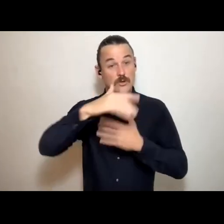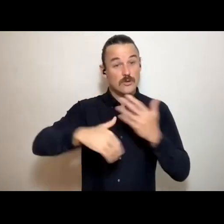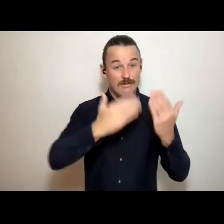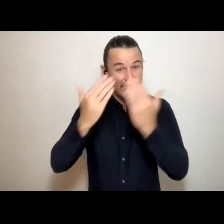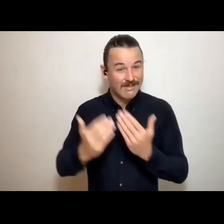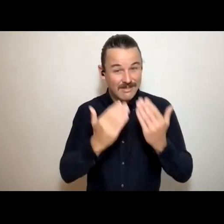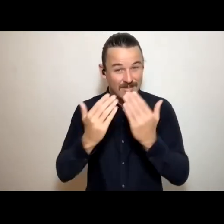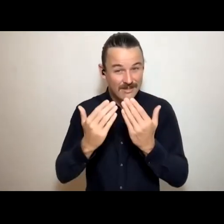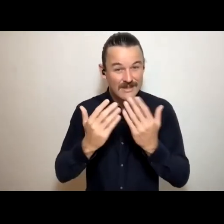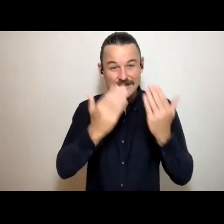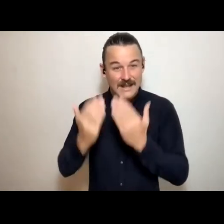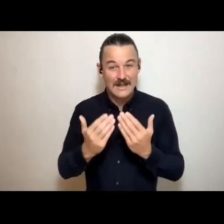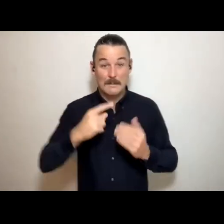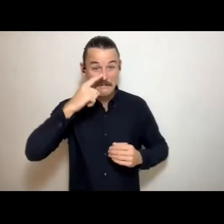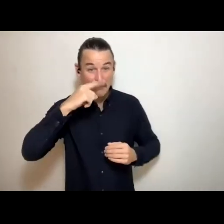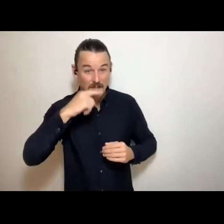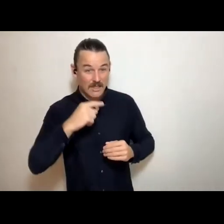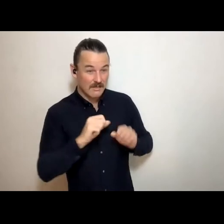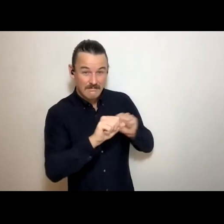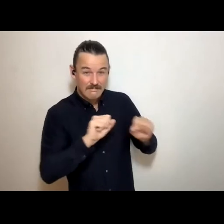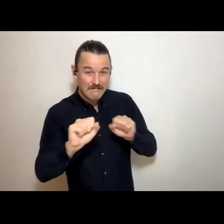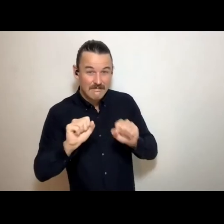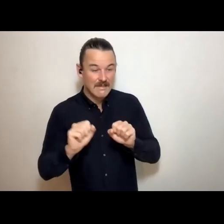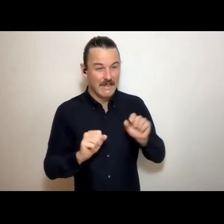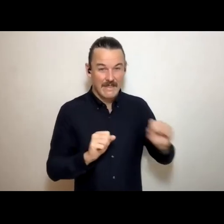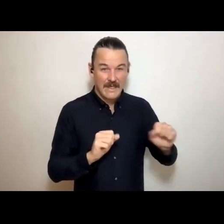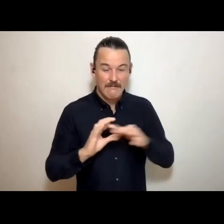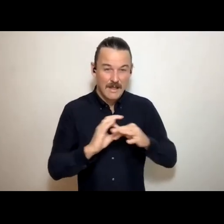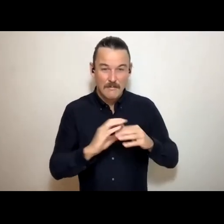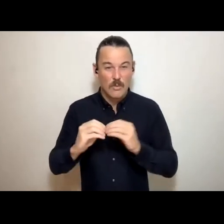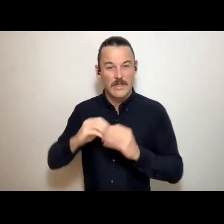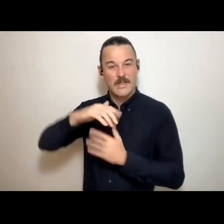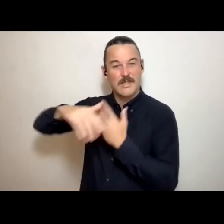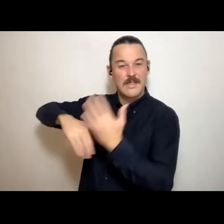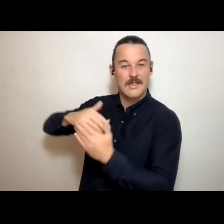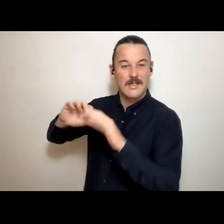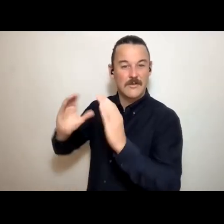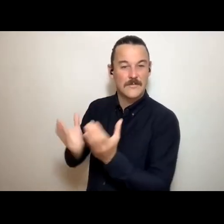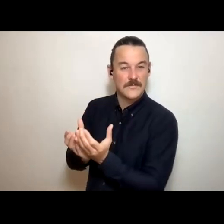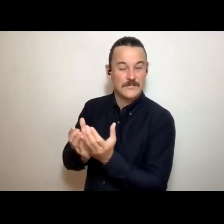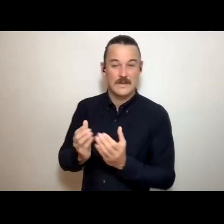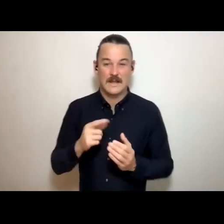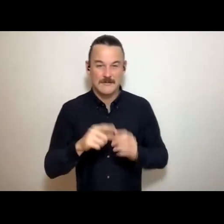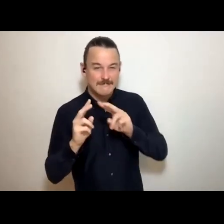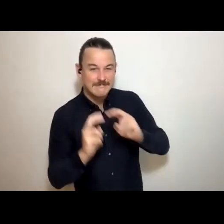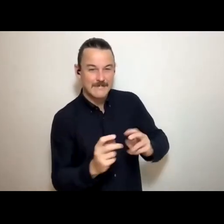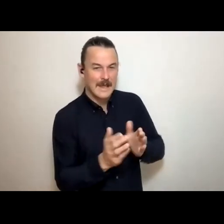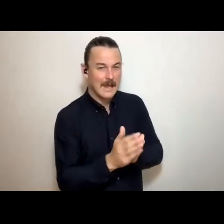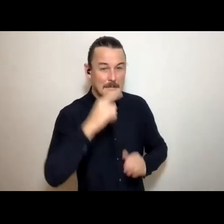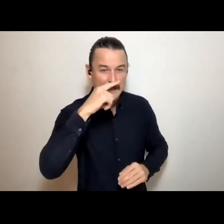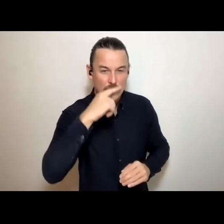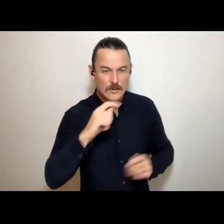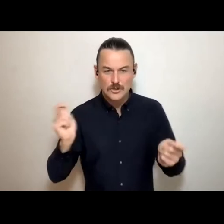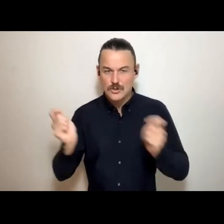relations between individuals and society. It explores how people shape society and, conversely, how